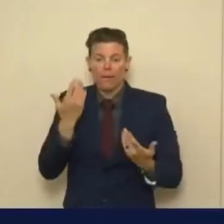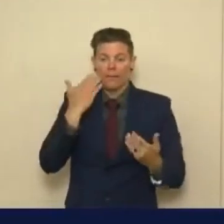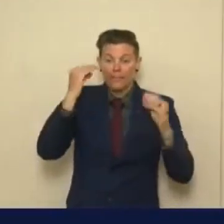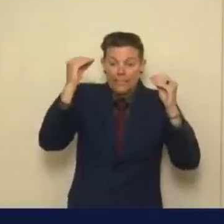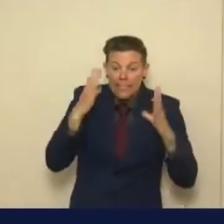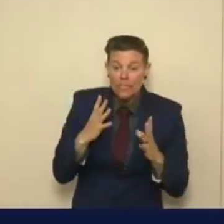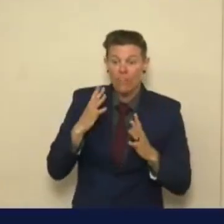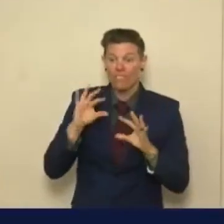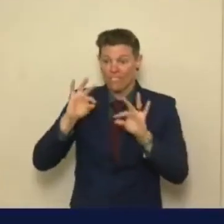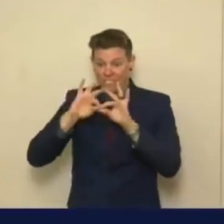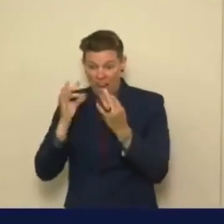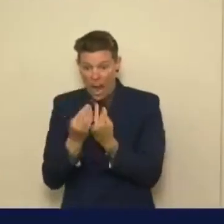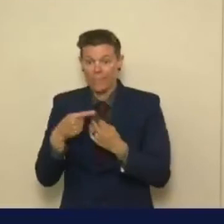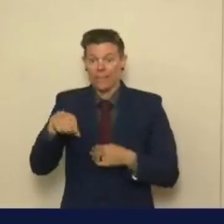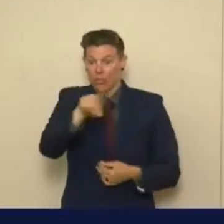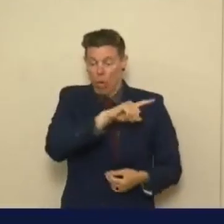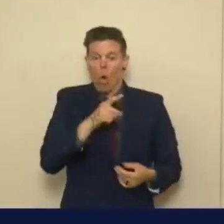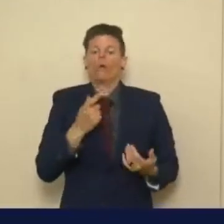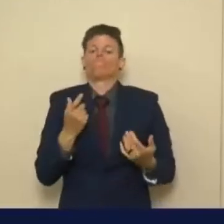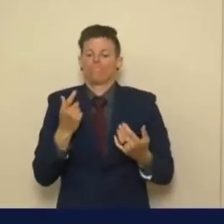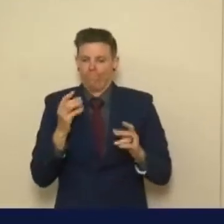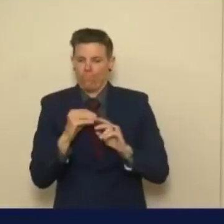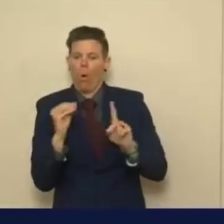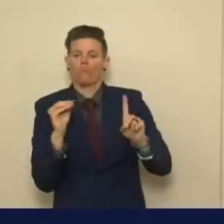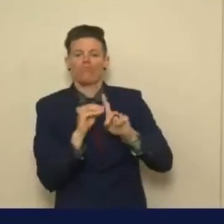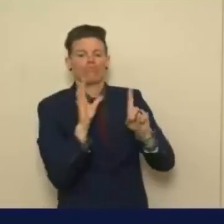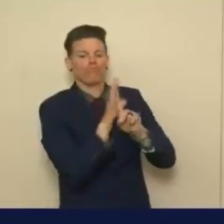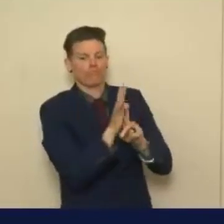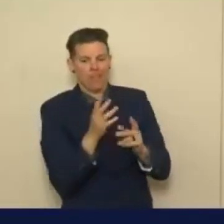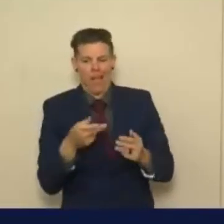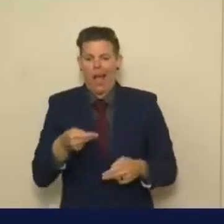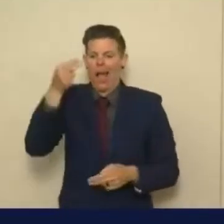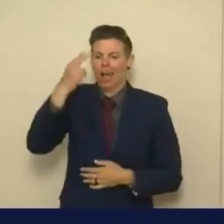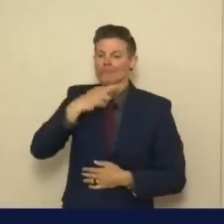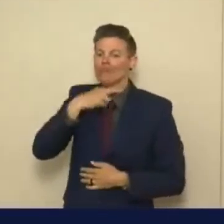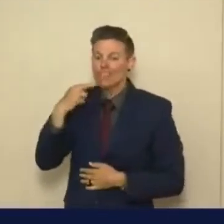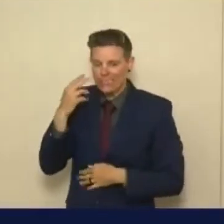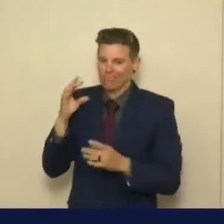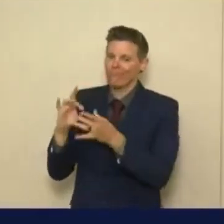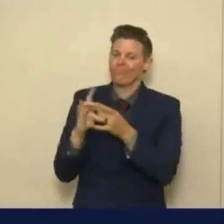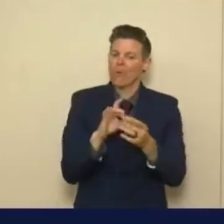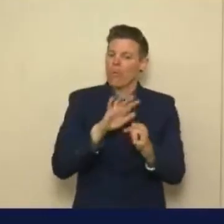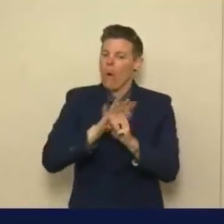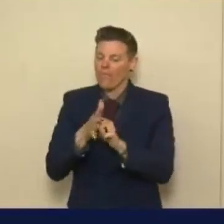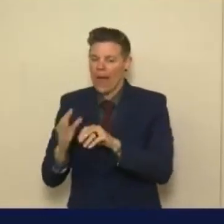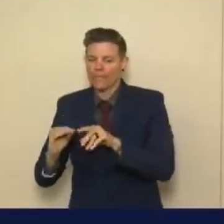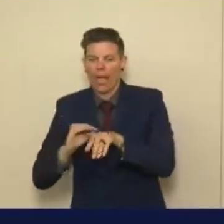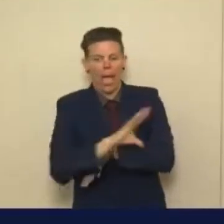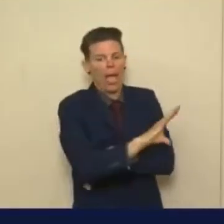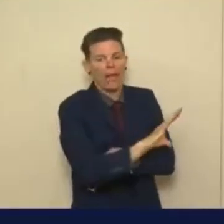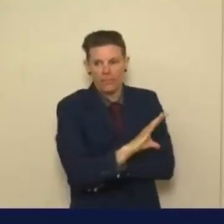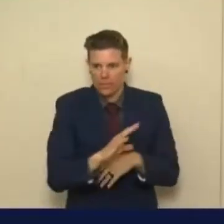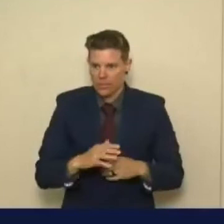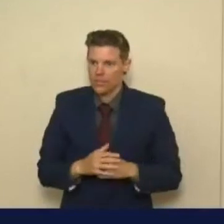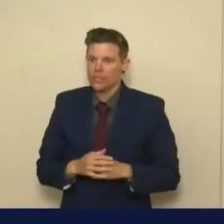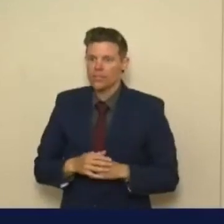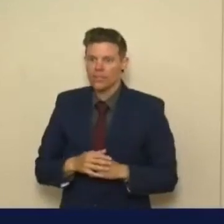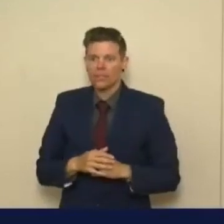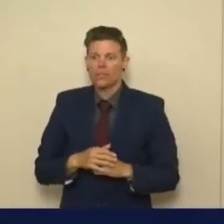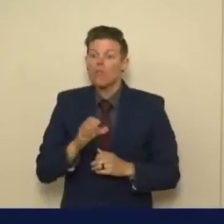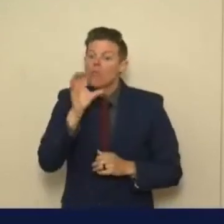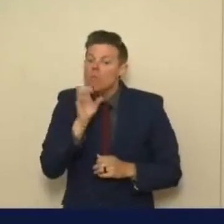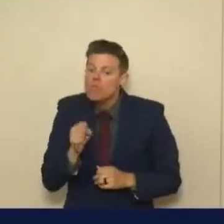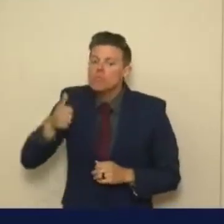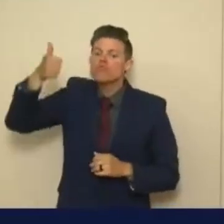for consequences related to getting COVID-19. So think about all the people that work in education. Your